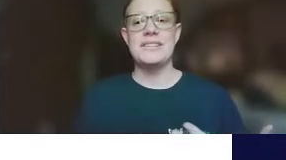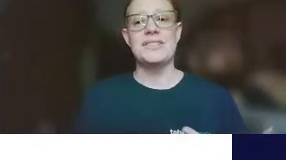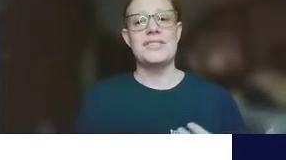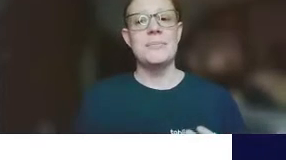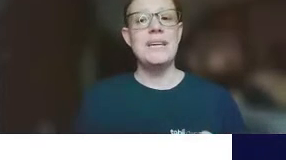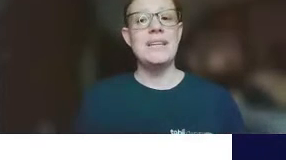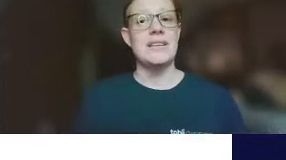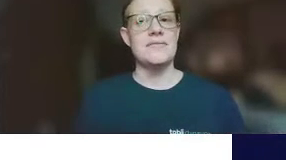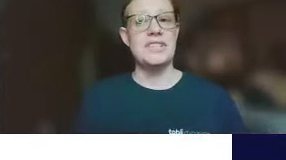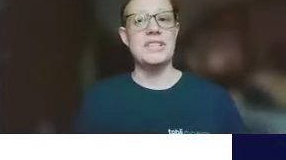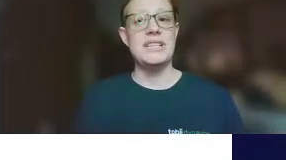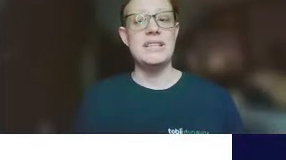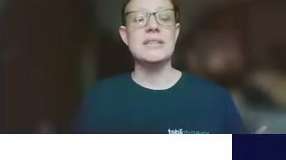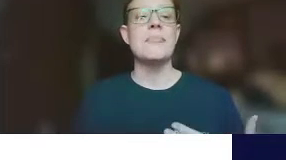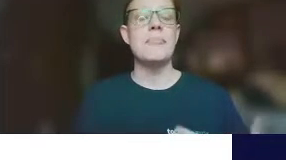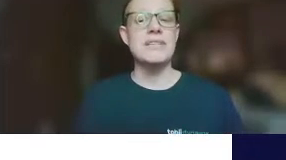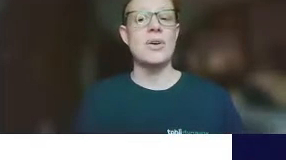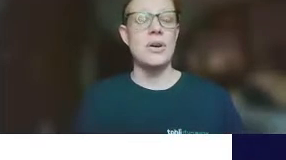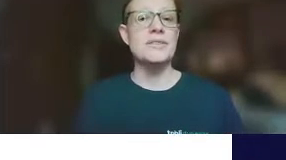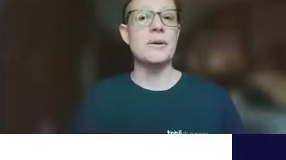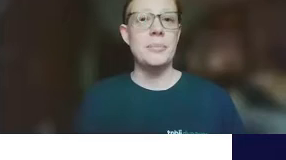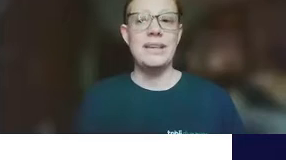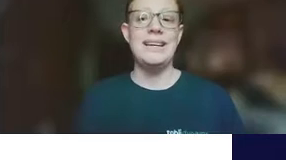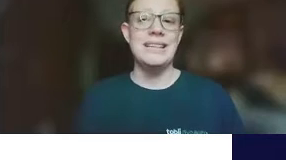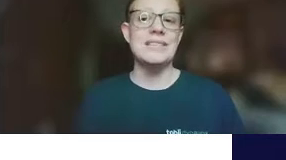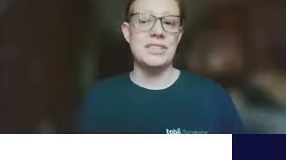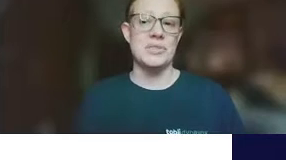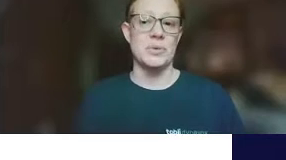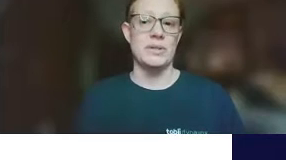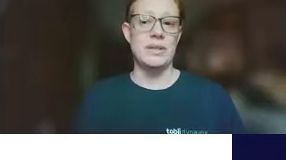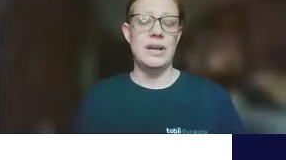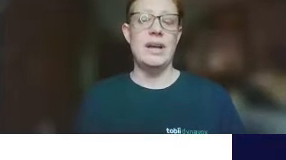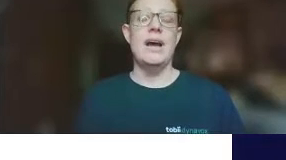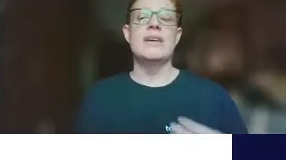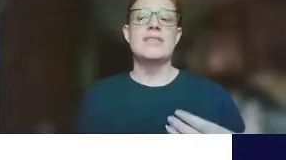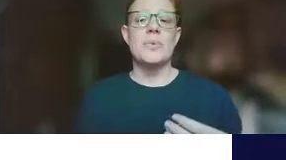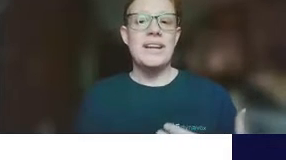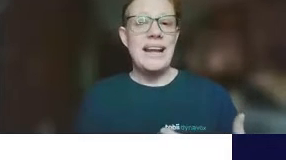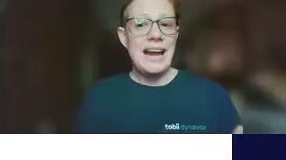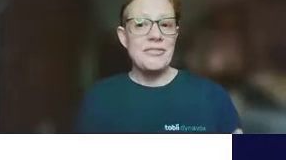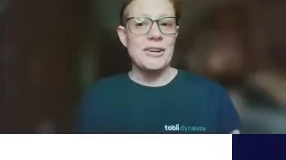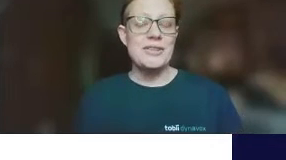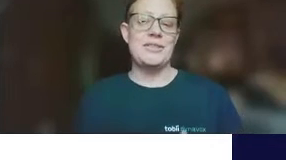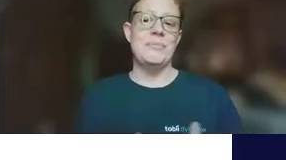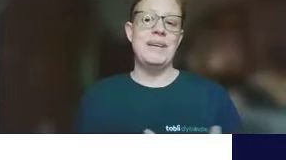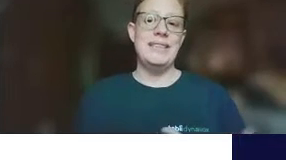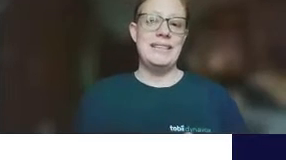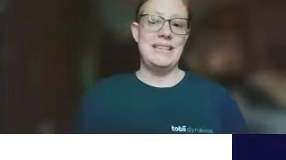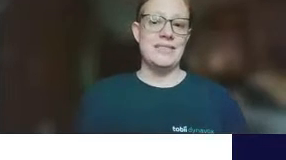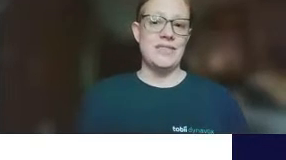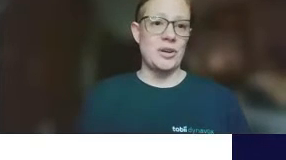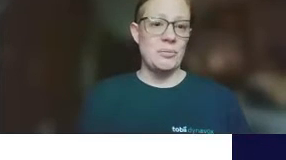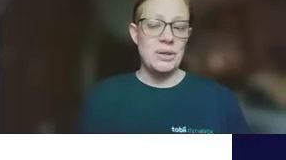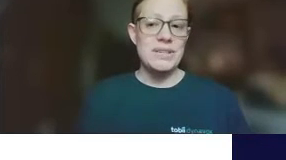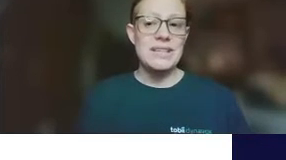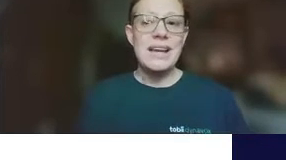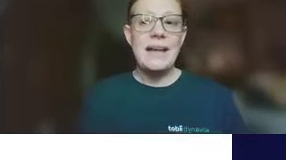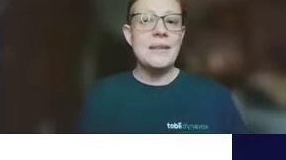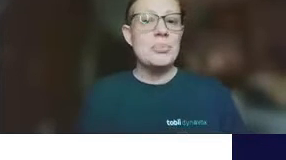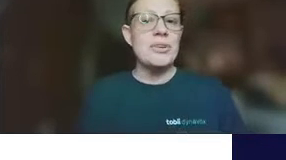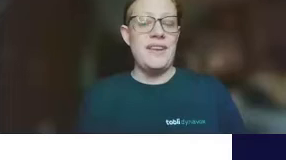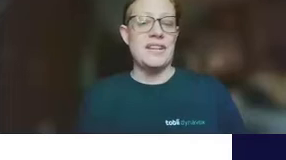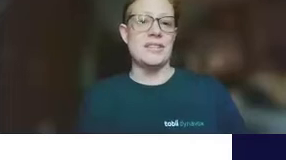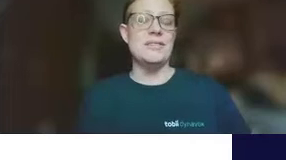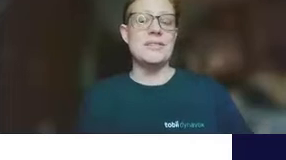customizations to meet their vision needs must also be individual. So in an effort to meet the needs of the community